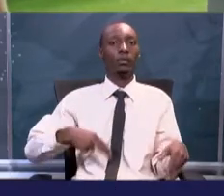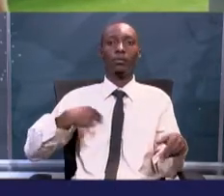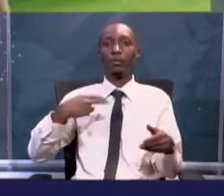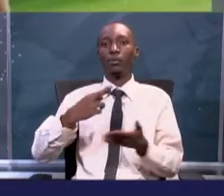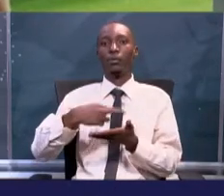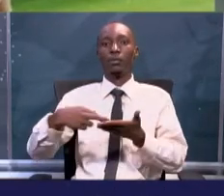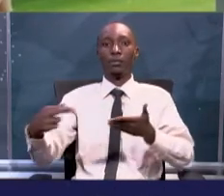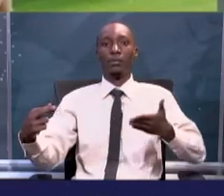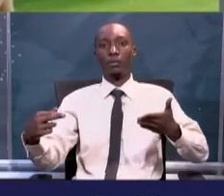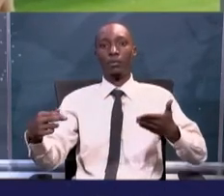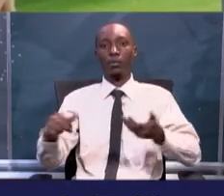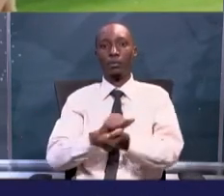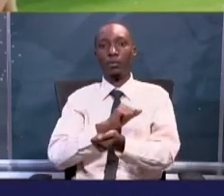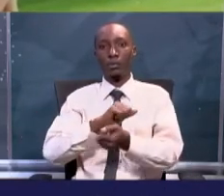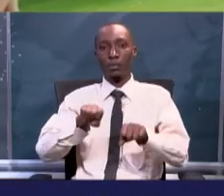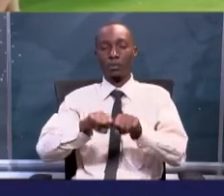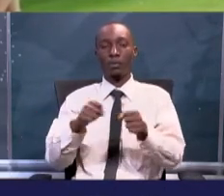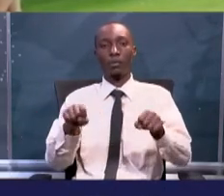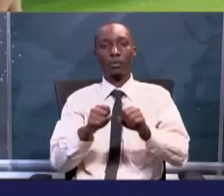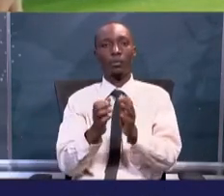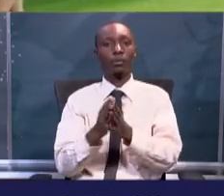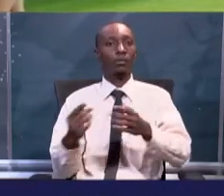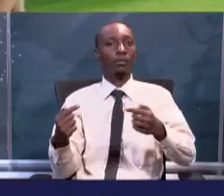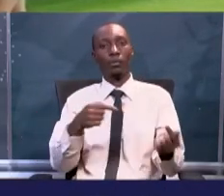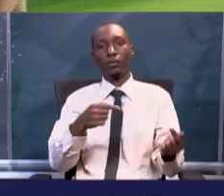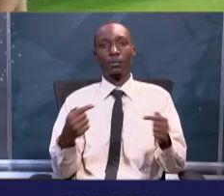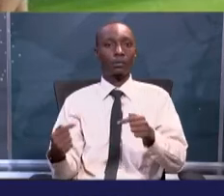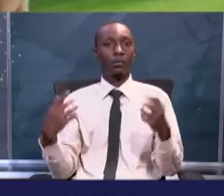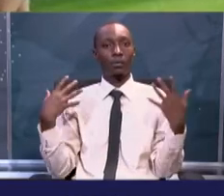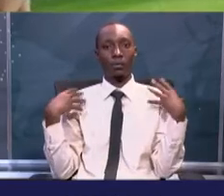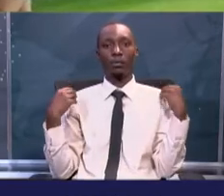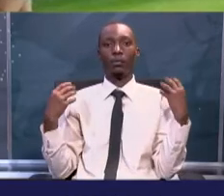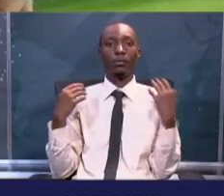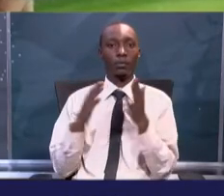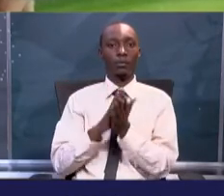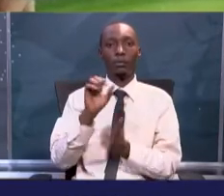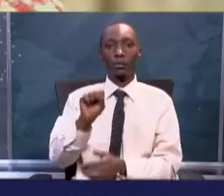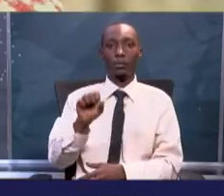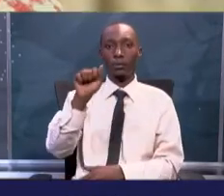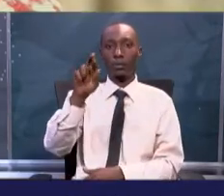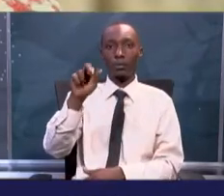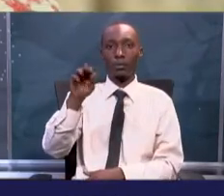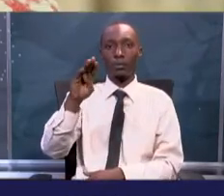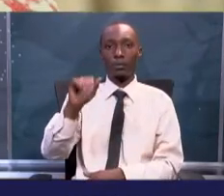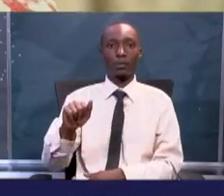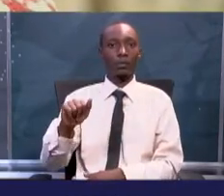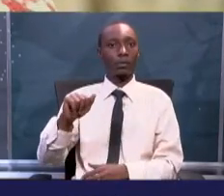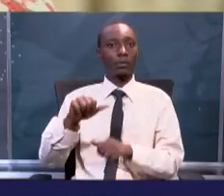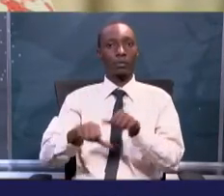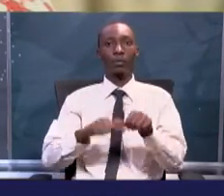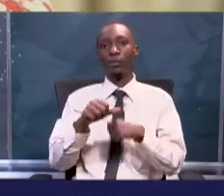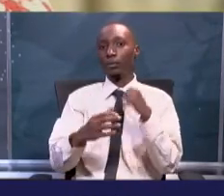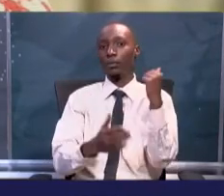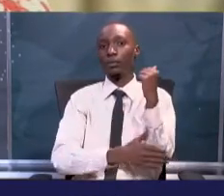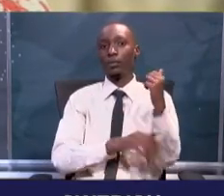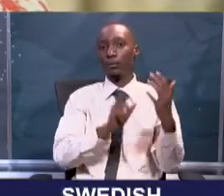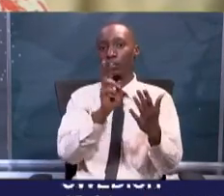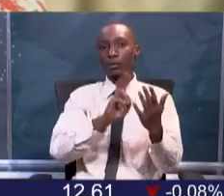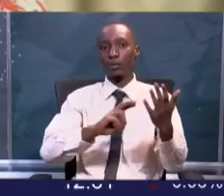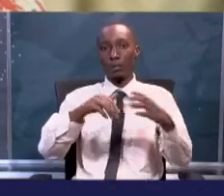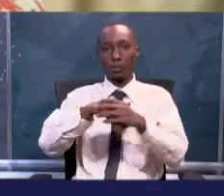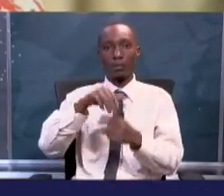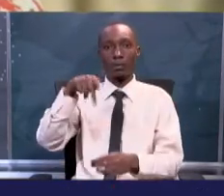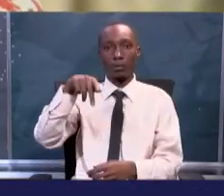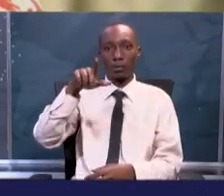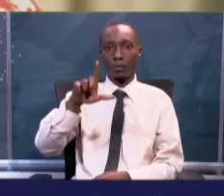the Gulf nation and row between Bein Sports and Saudi Arabia over illegal streaming of Premier League matches in